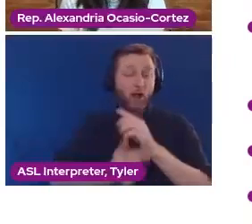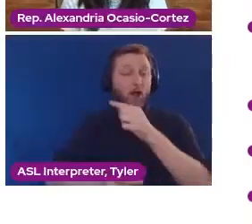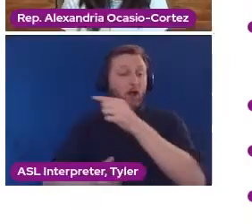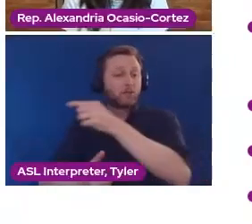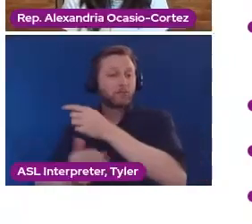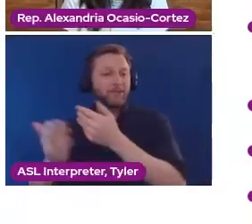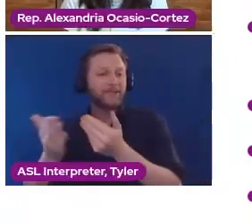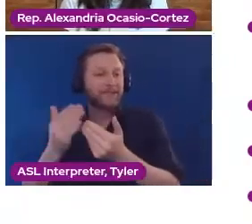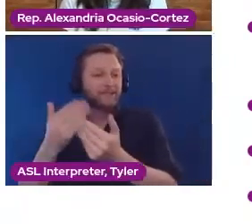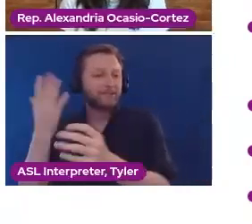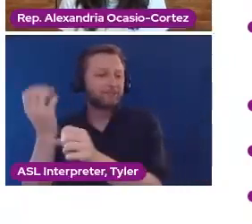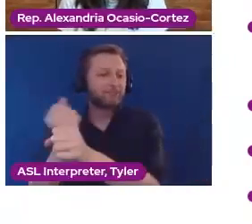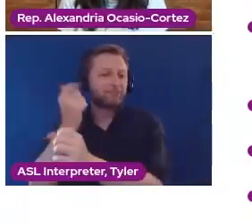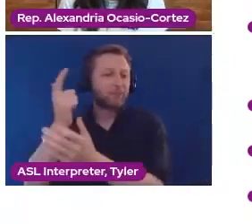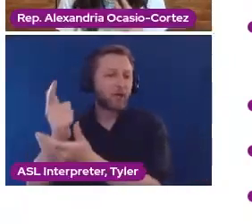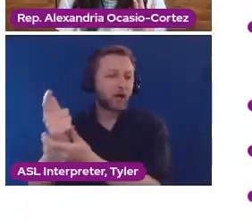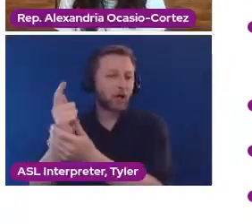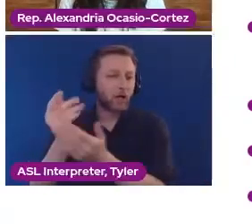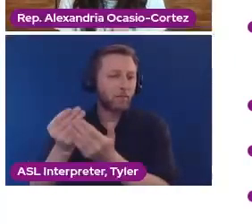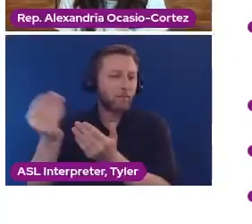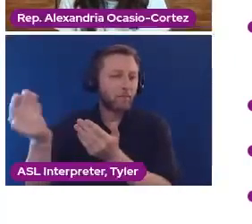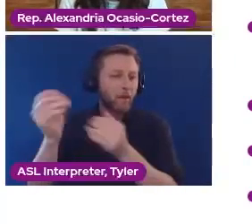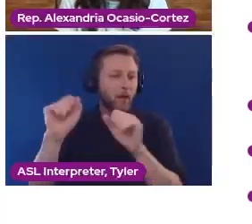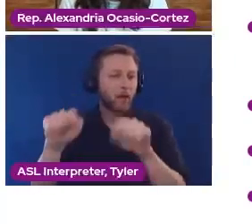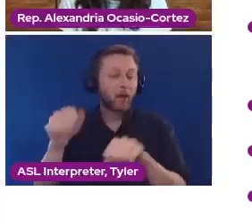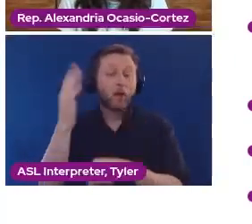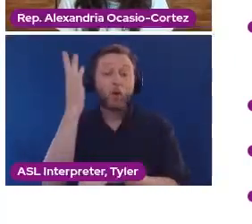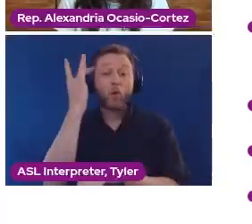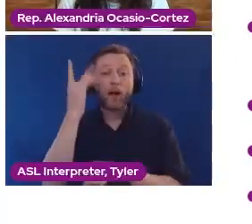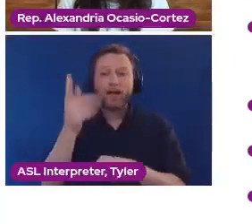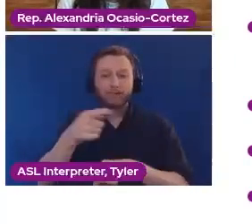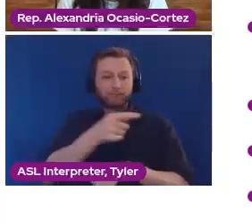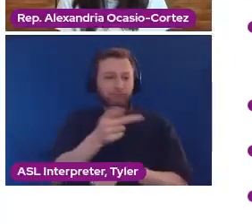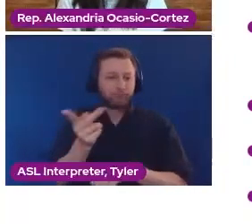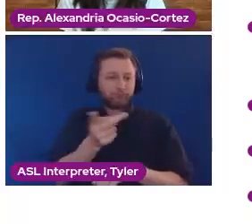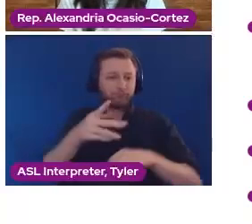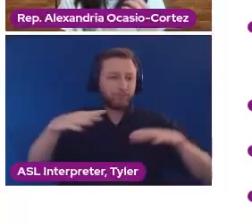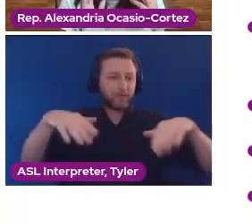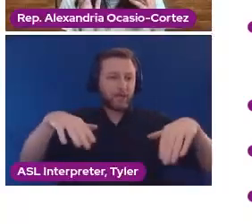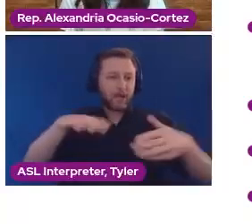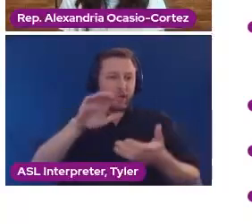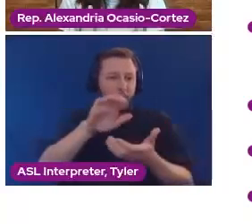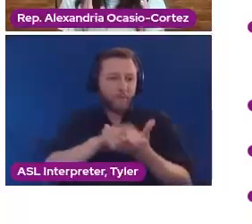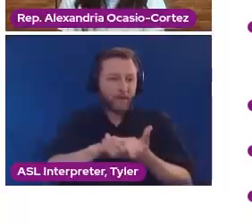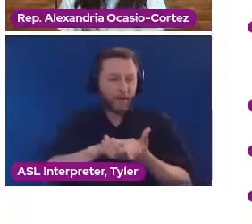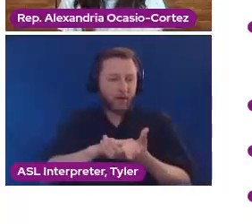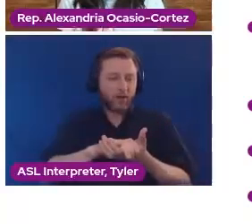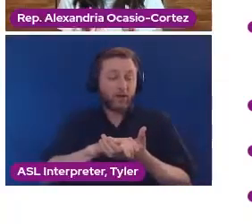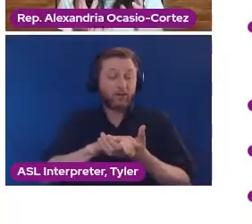weren't married to you. And this is something that was known as the boyfriend loophole, and it was